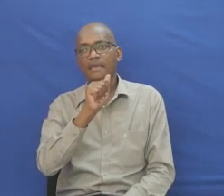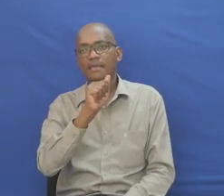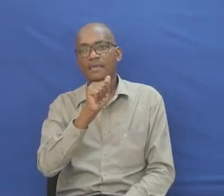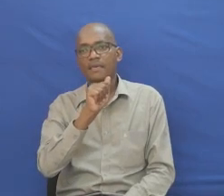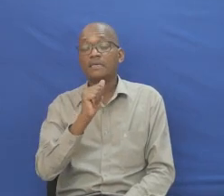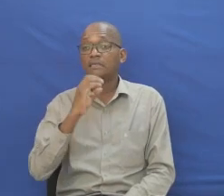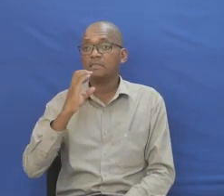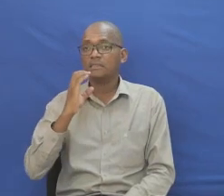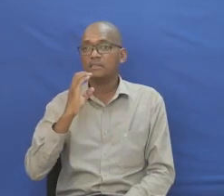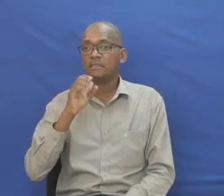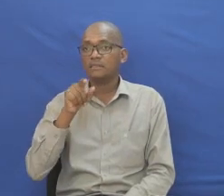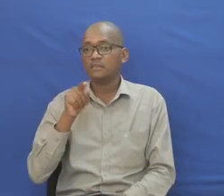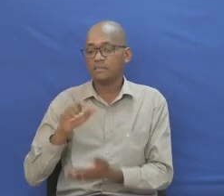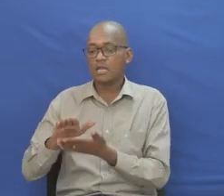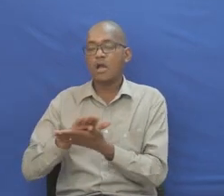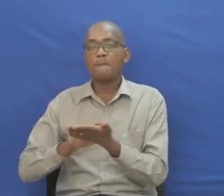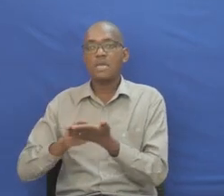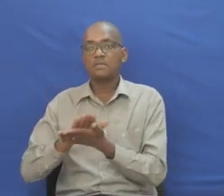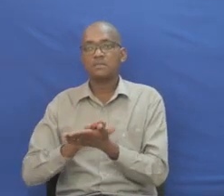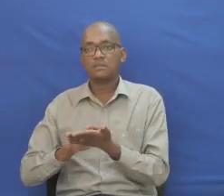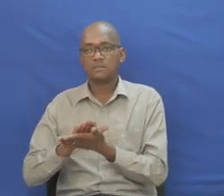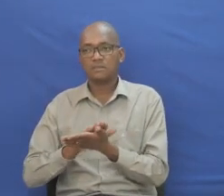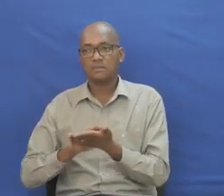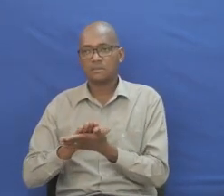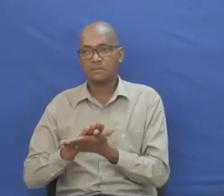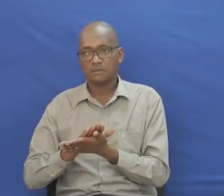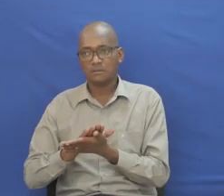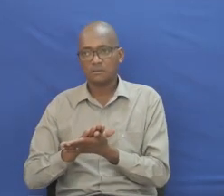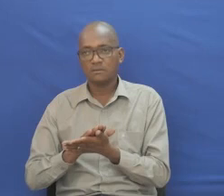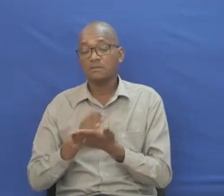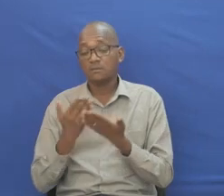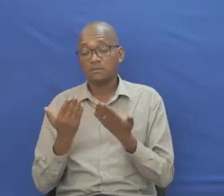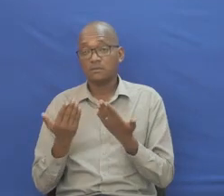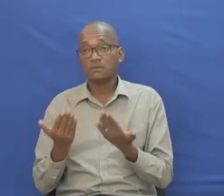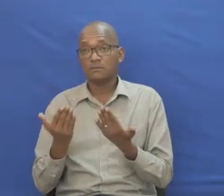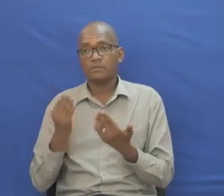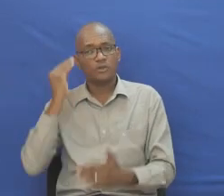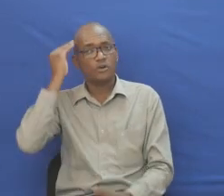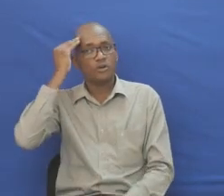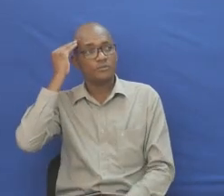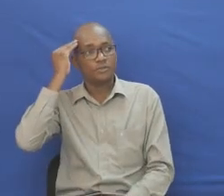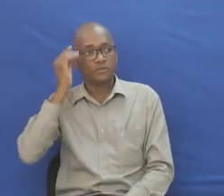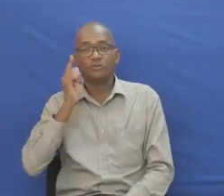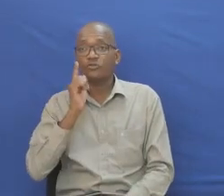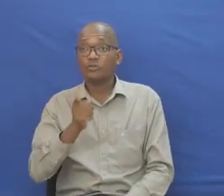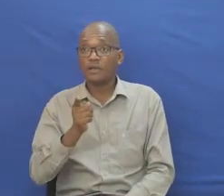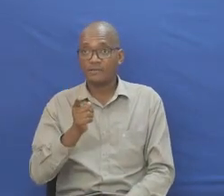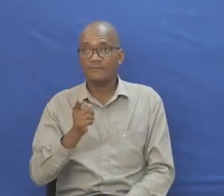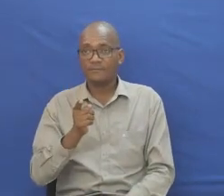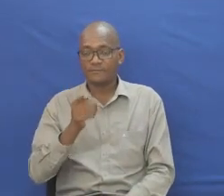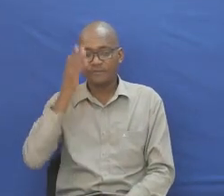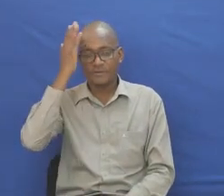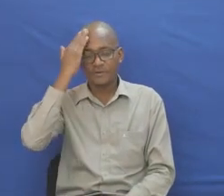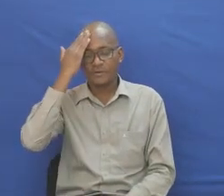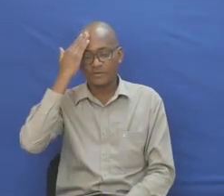this one, it is our base. So from the concept that we have, we know that area of the